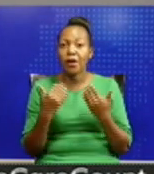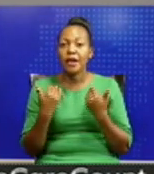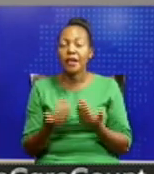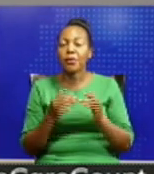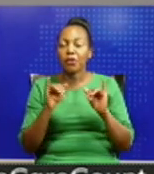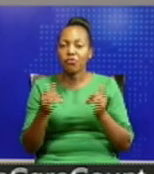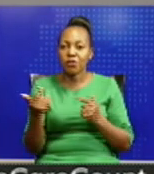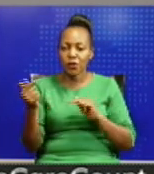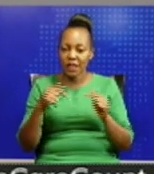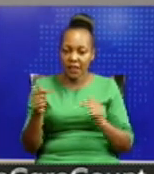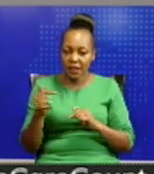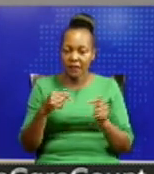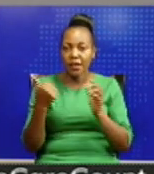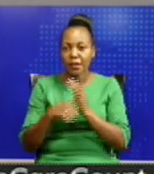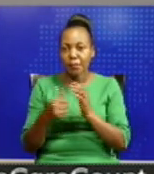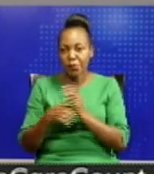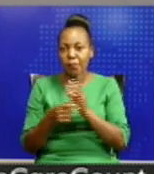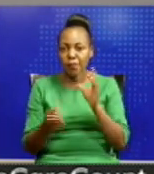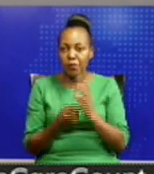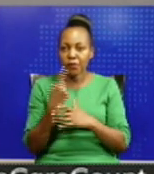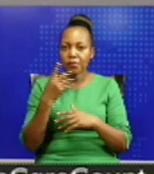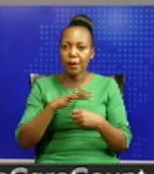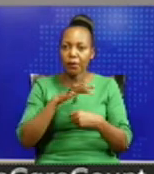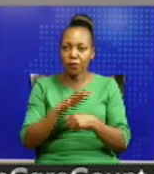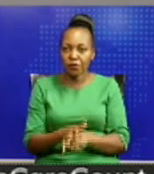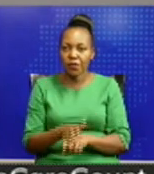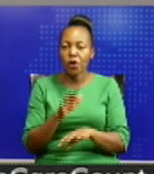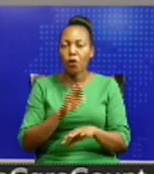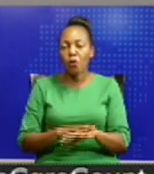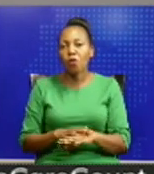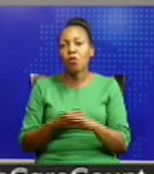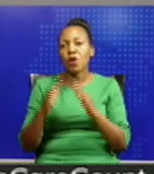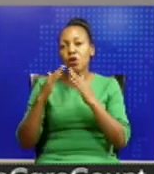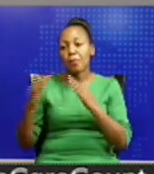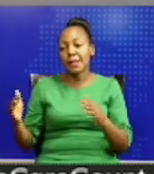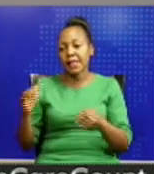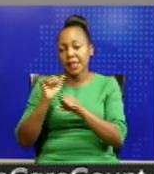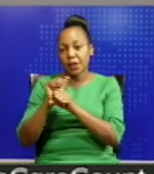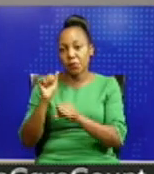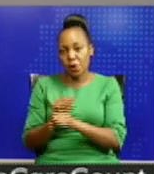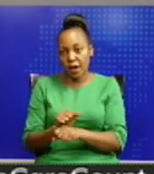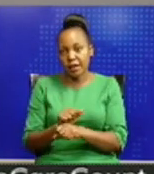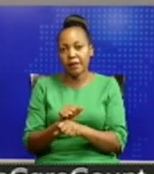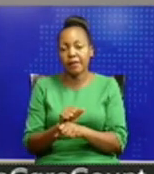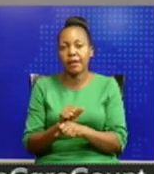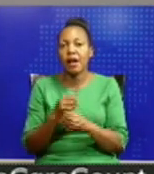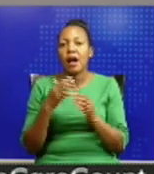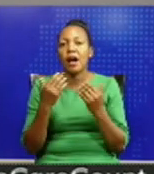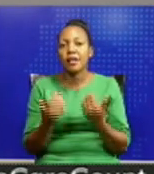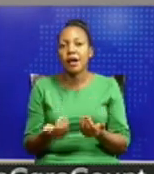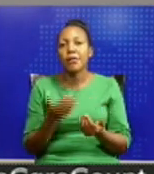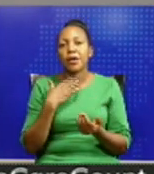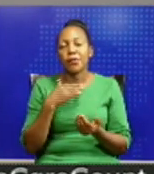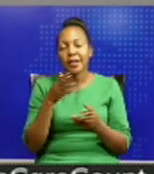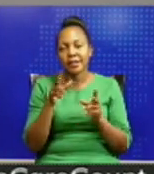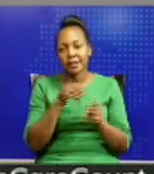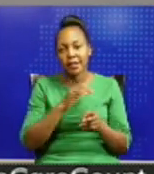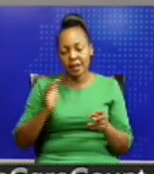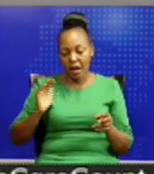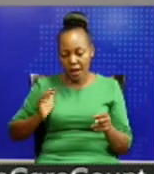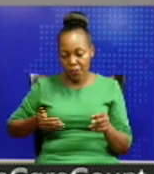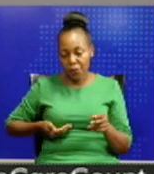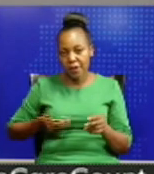we're exploring the impact of the COVID-19 pandemic on the unpaid caregivers and domestic work. So I still do have Peace